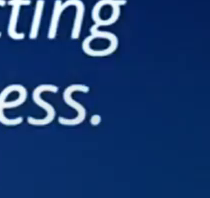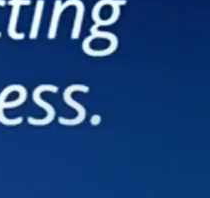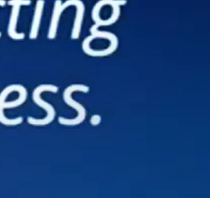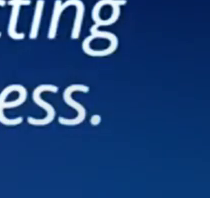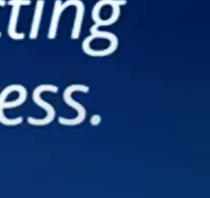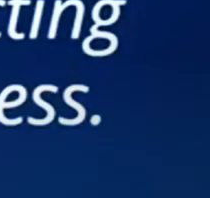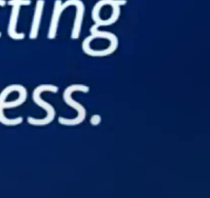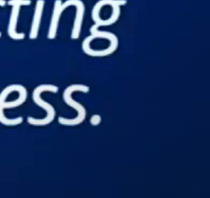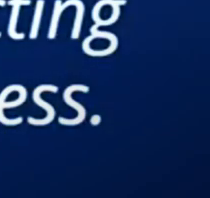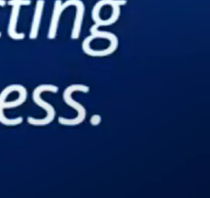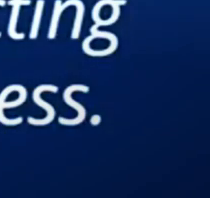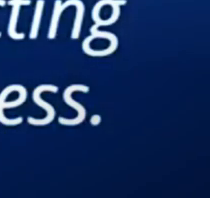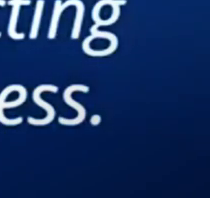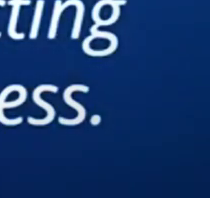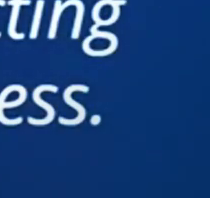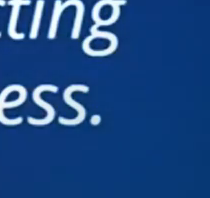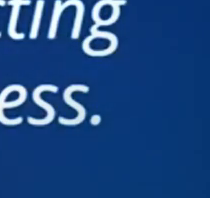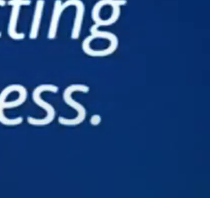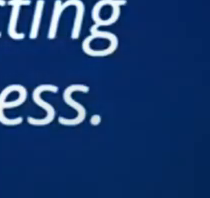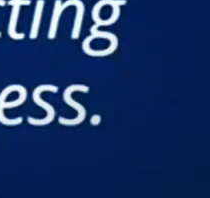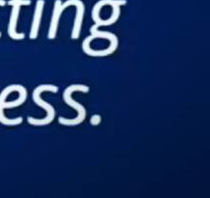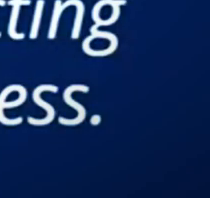For